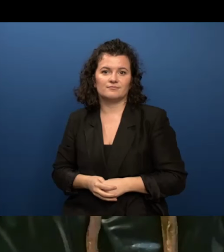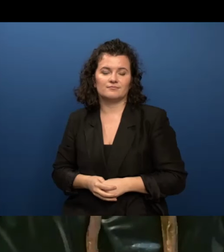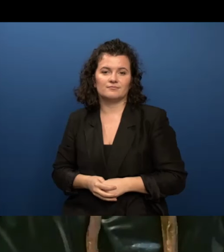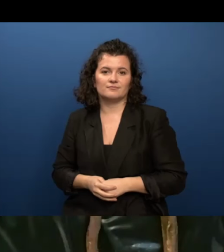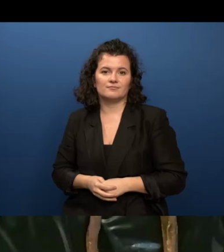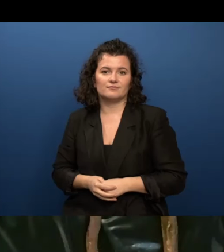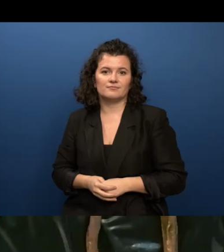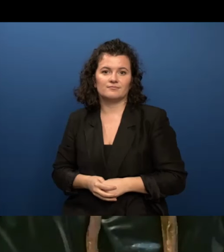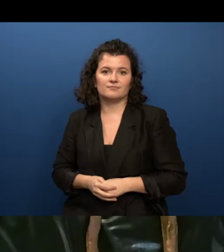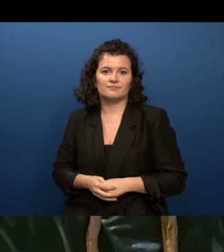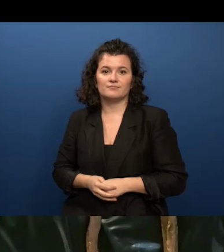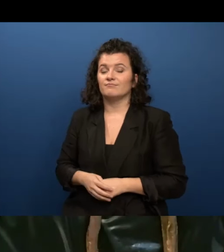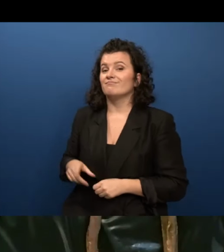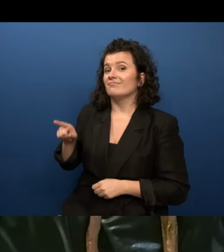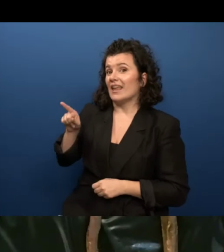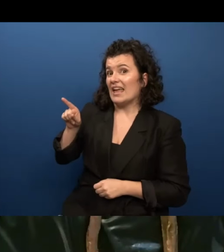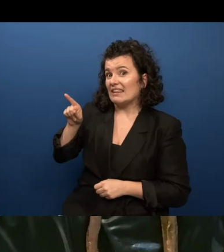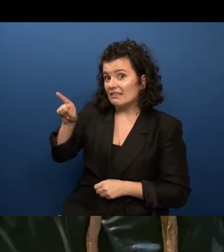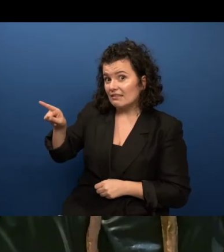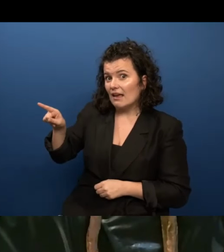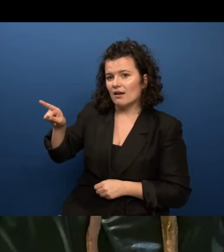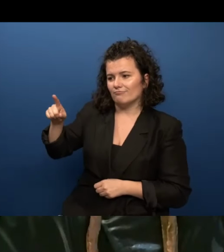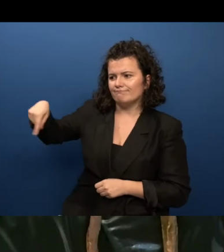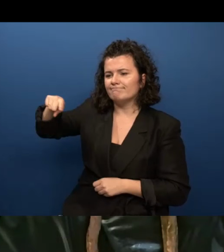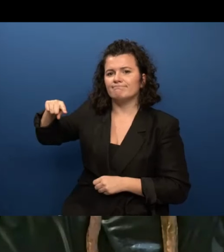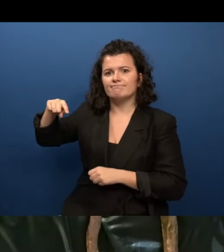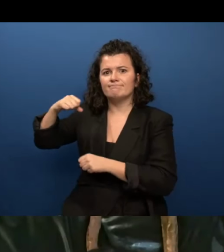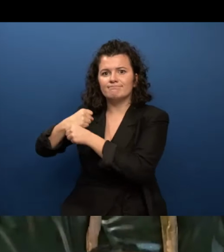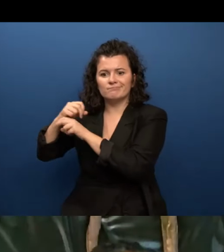through the advertisement they had in the